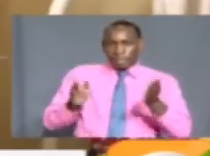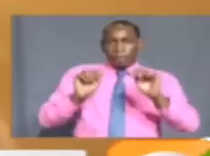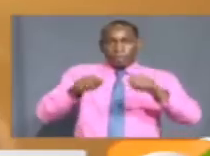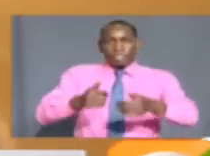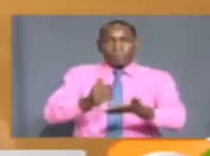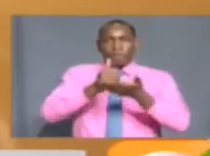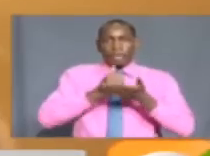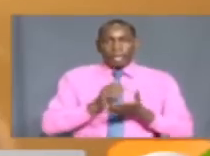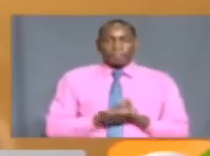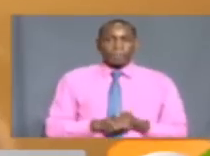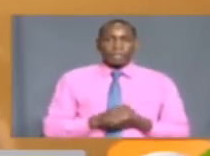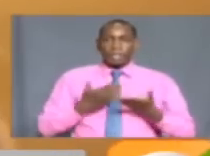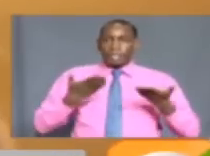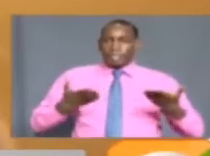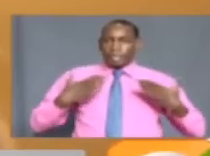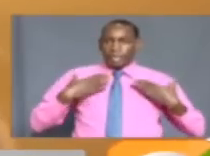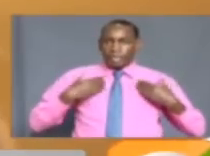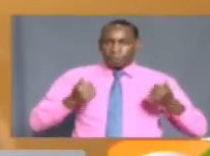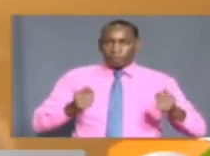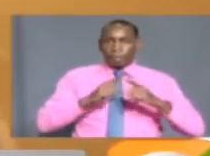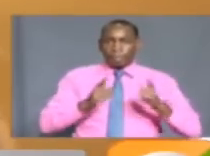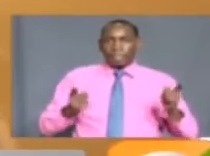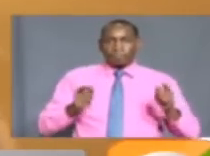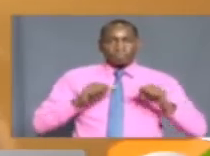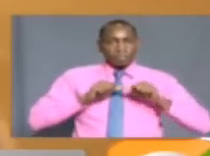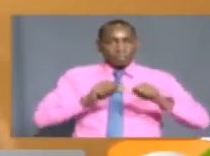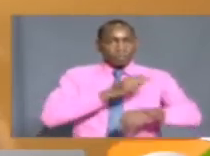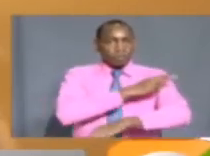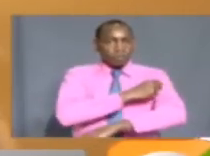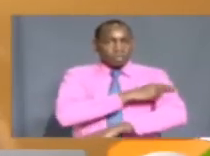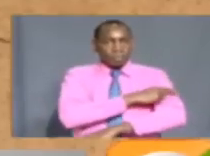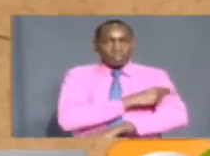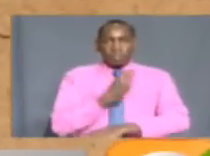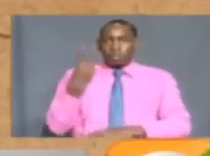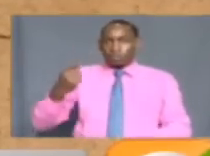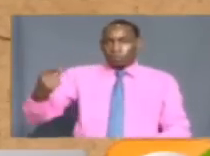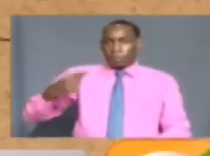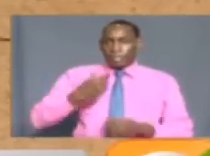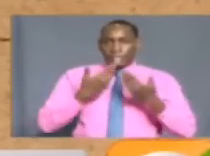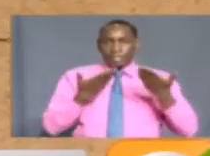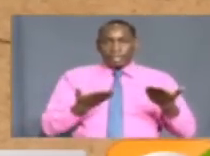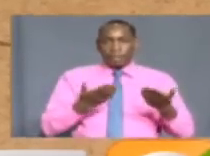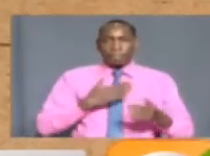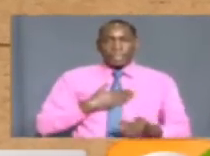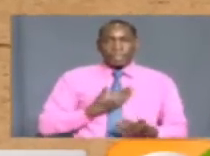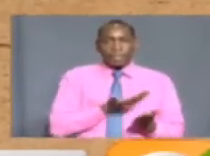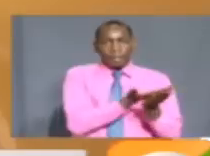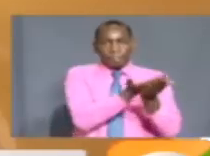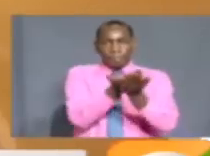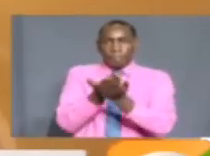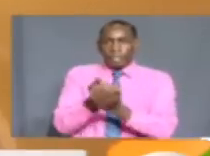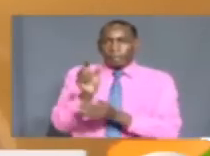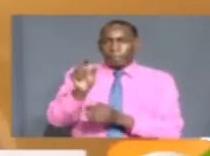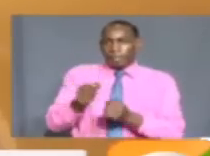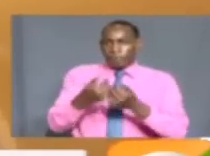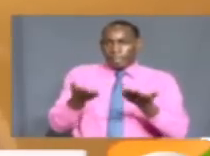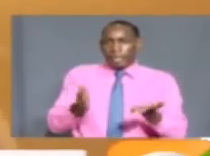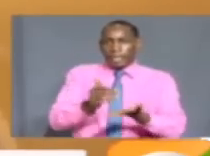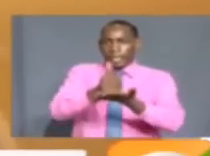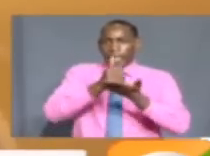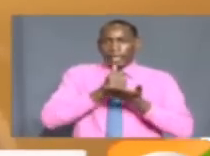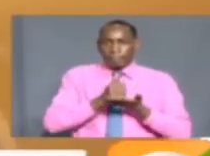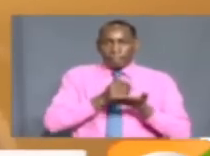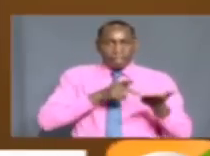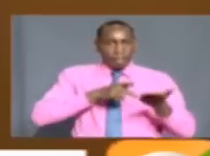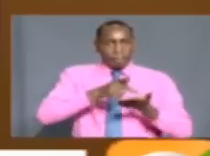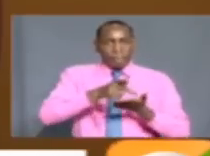rescue. Sai nimepona, but bado niko hosi, nimekaa like for 2 months. Nilikuwa naomba tu mwenye anaweza nisaidia